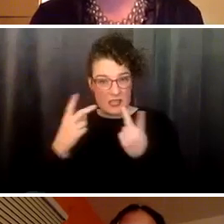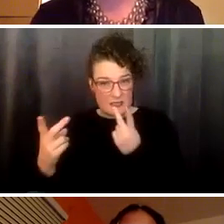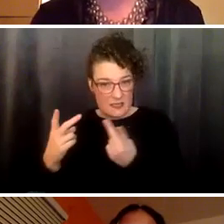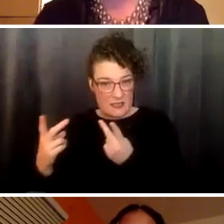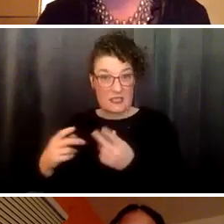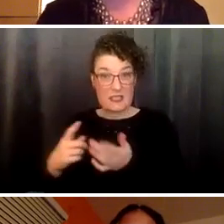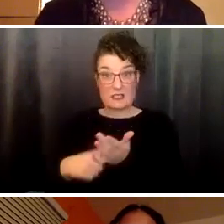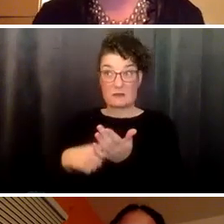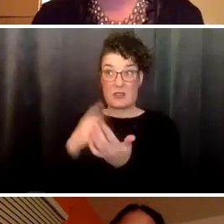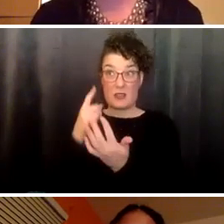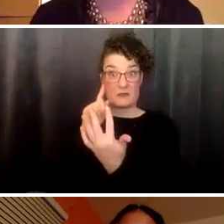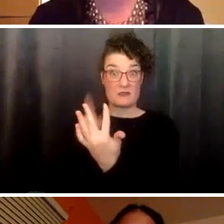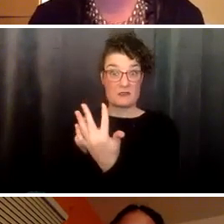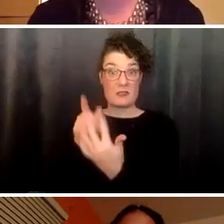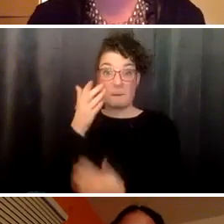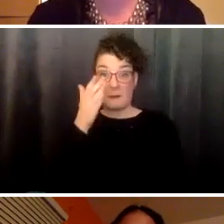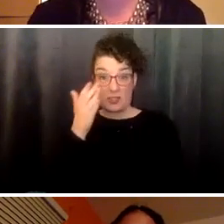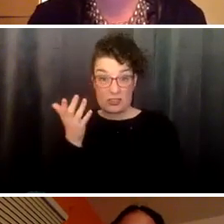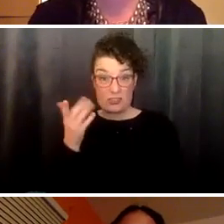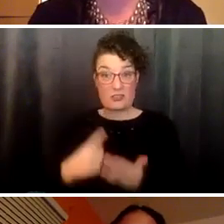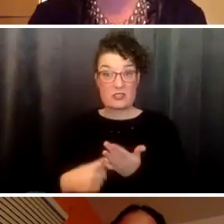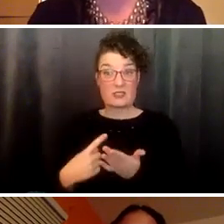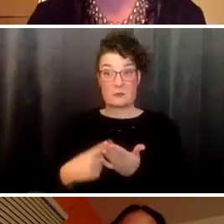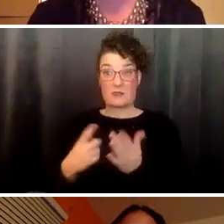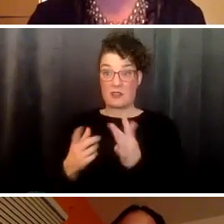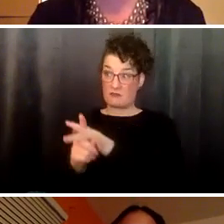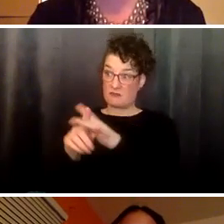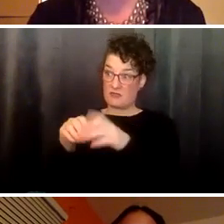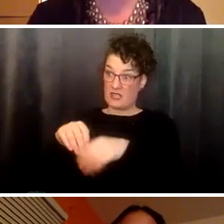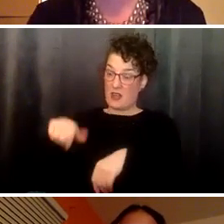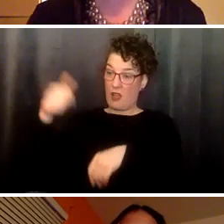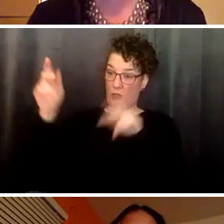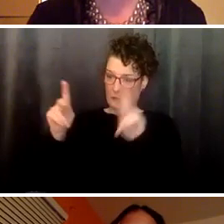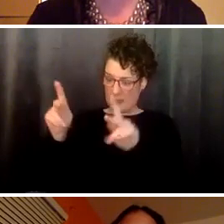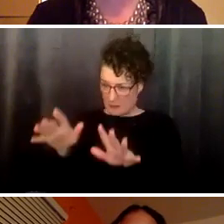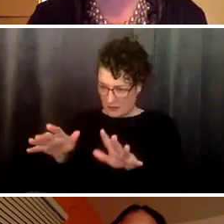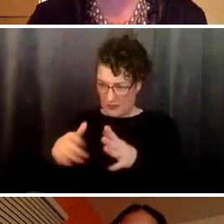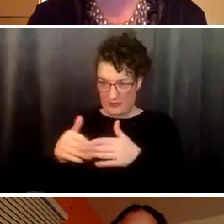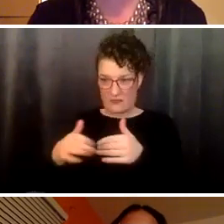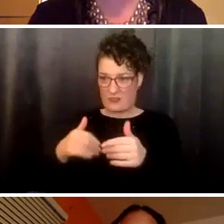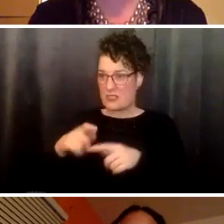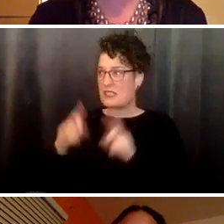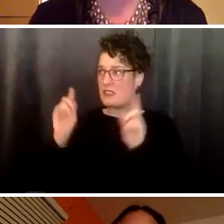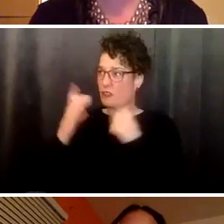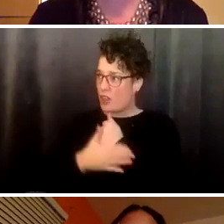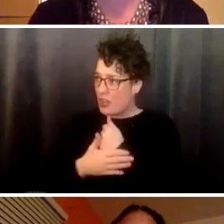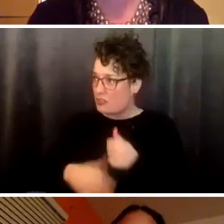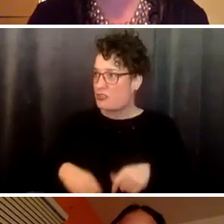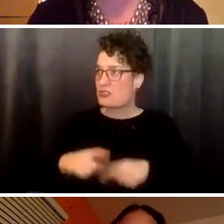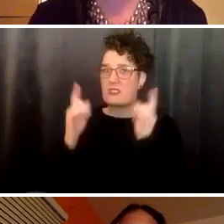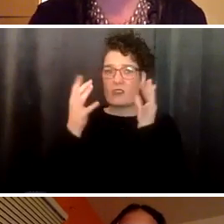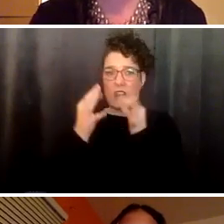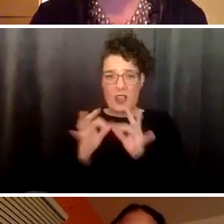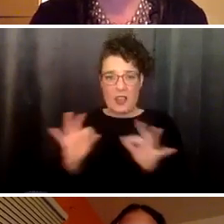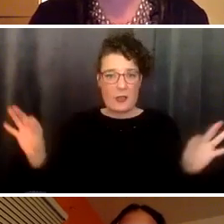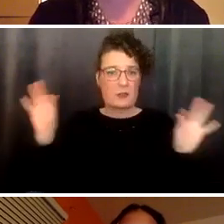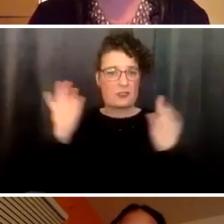mirror. Sometimes they appear through different people, separated by lands, by languages, by cultures, by